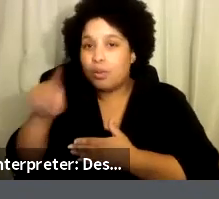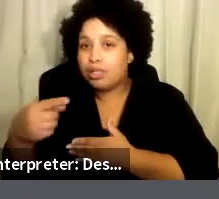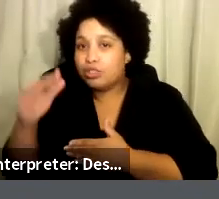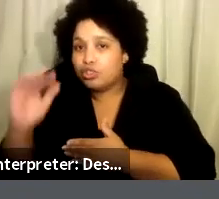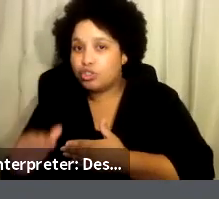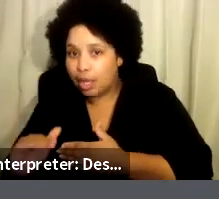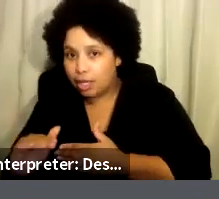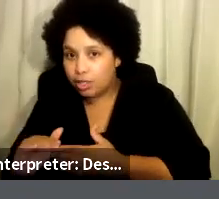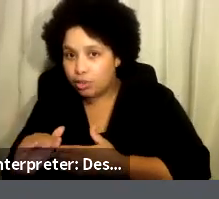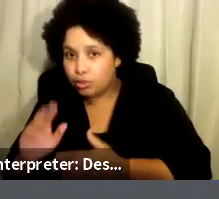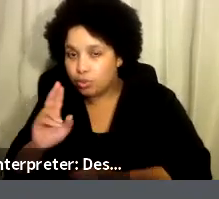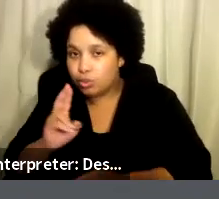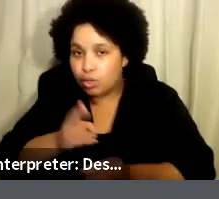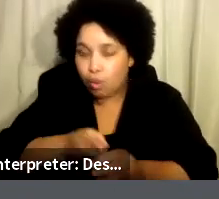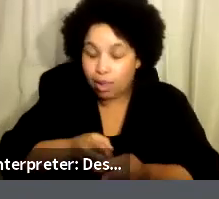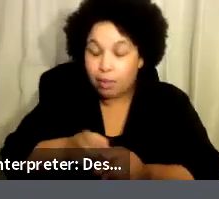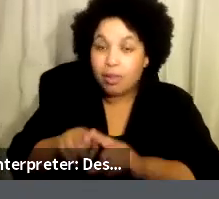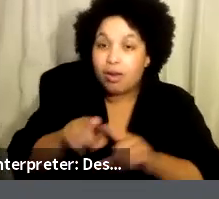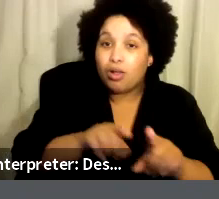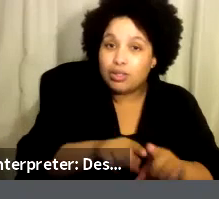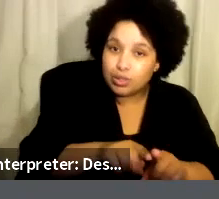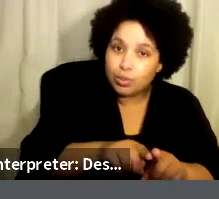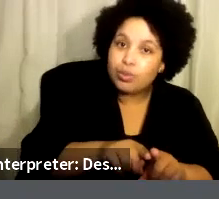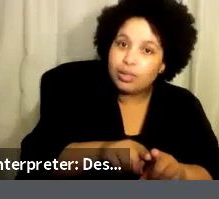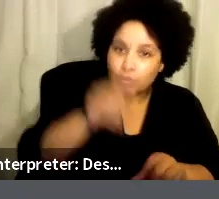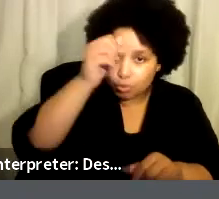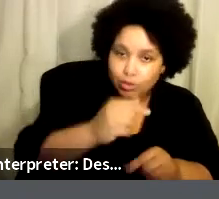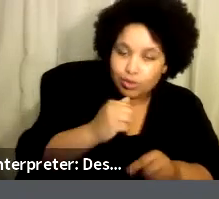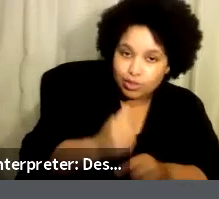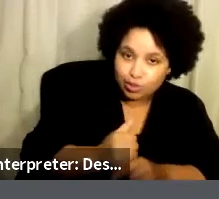the siblings that will also require birth certificates.